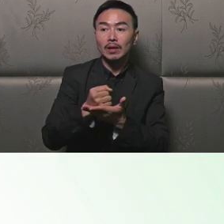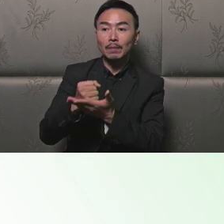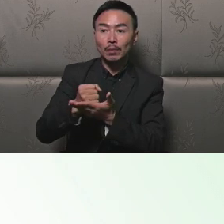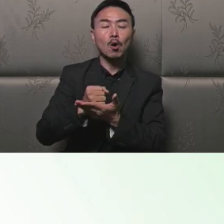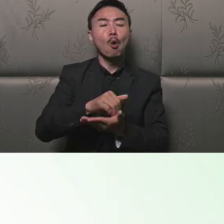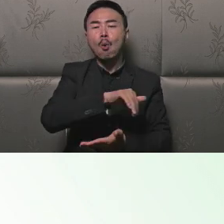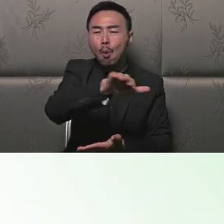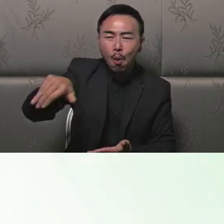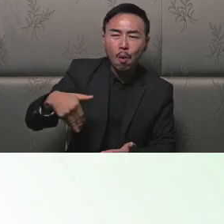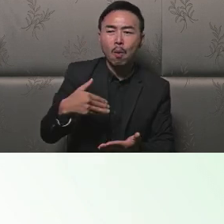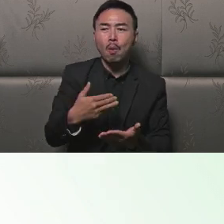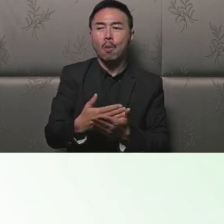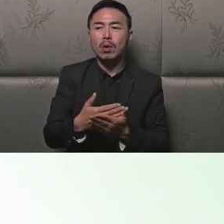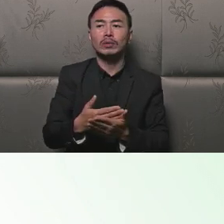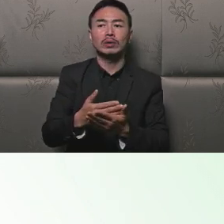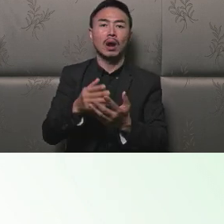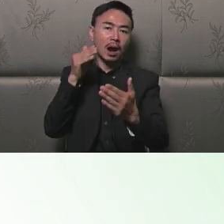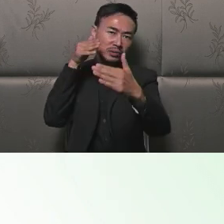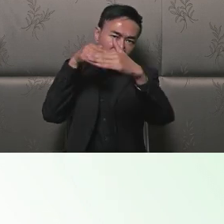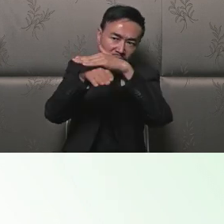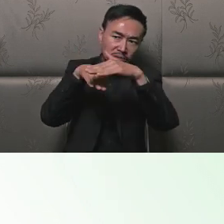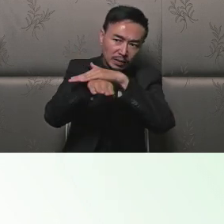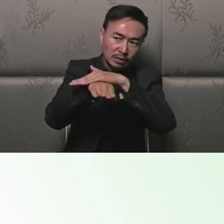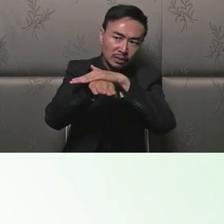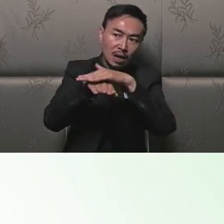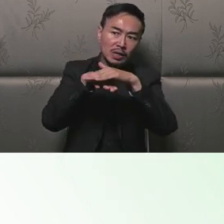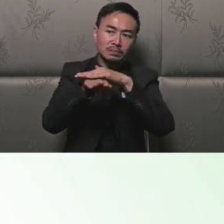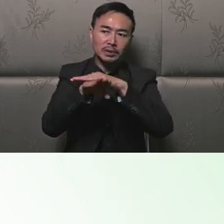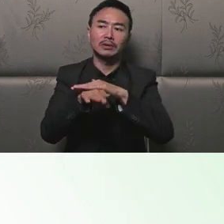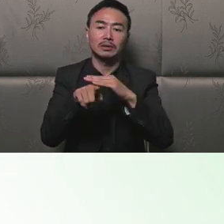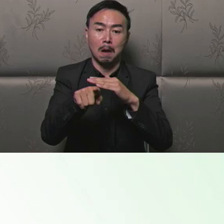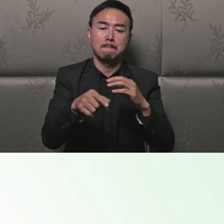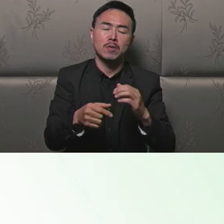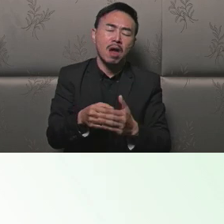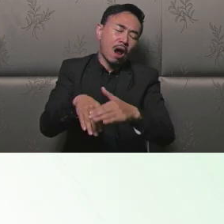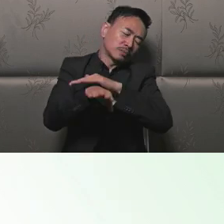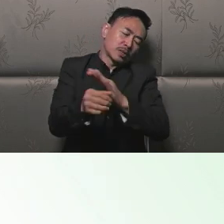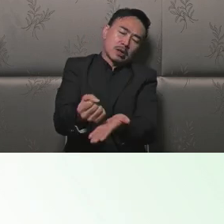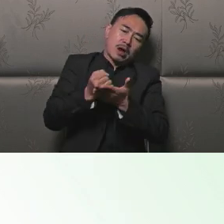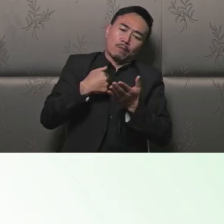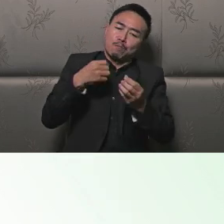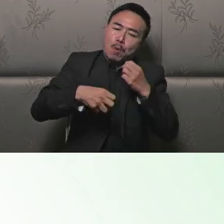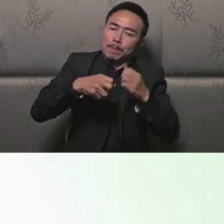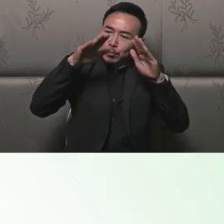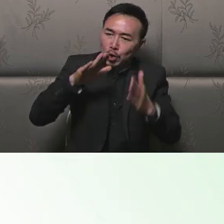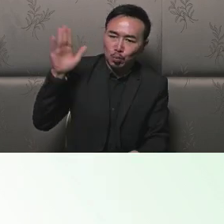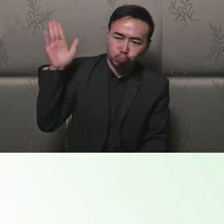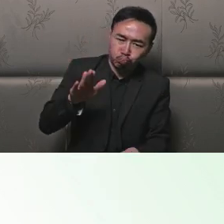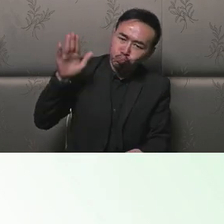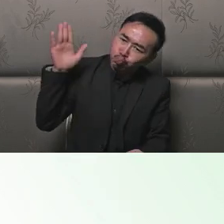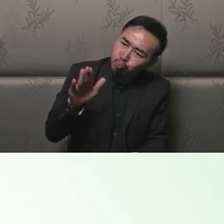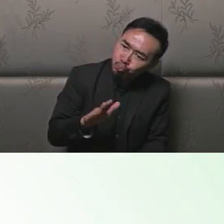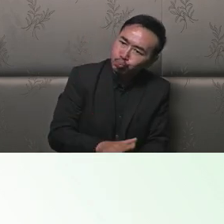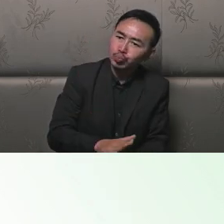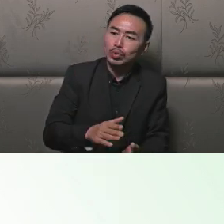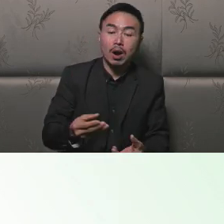helps close educational gap because to those who did not have a chance, which